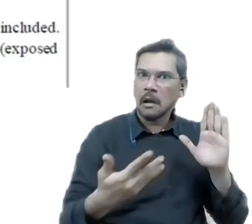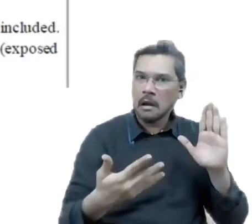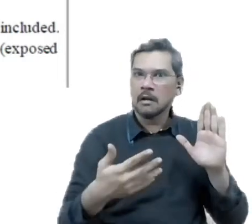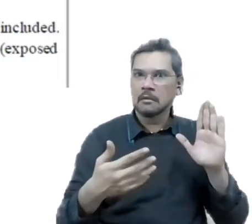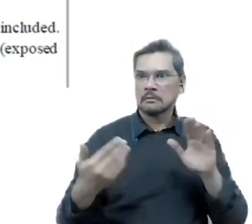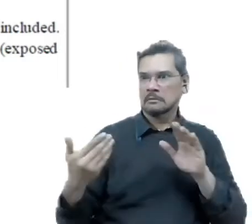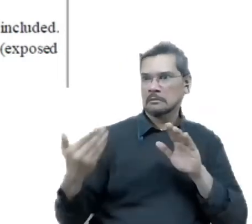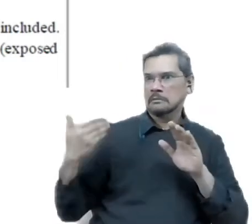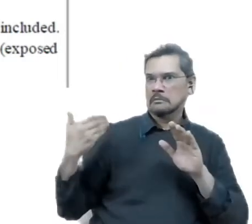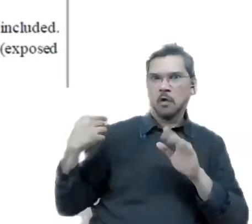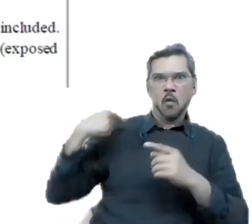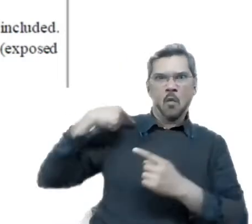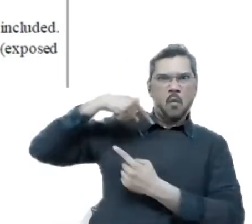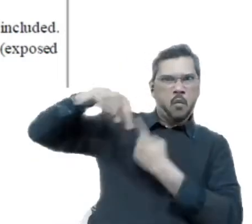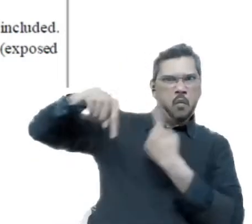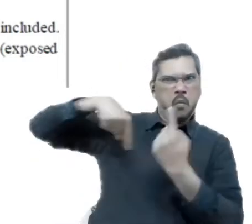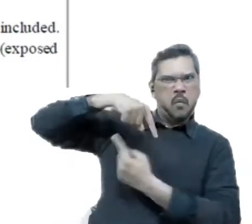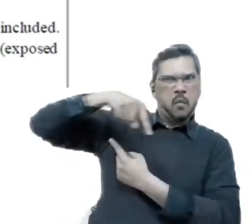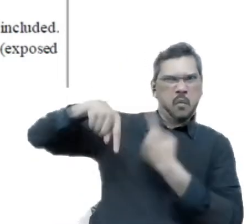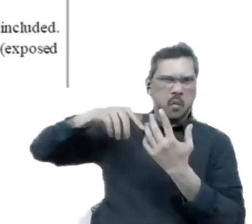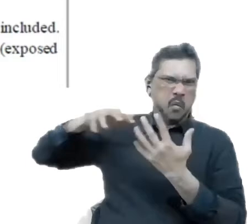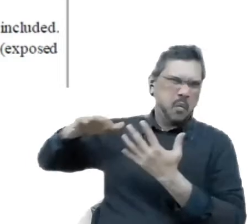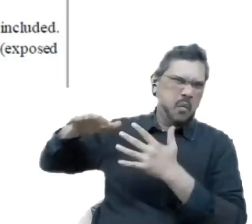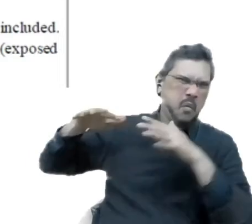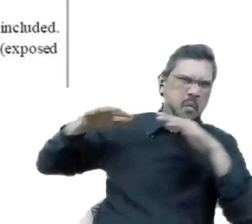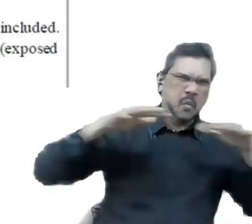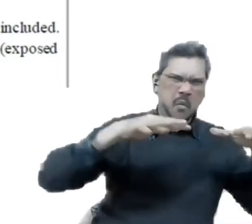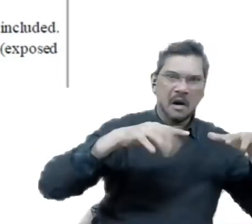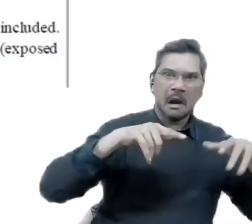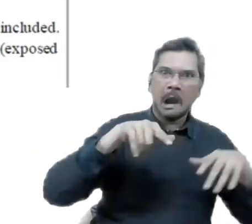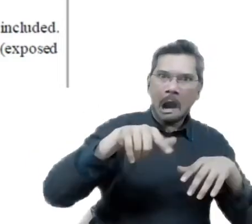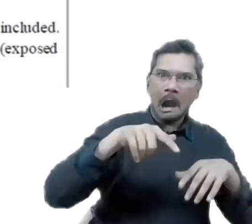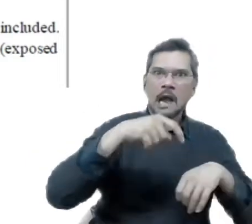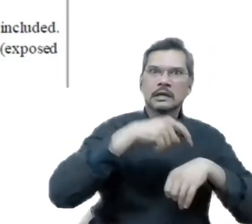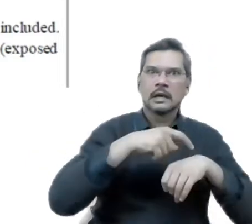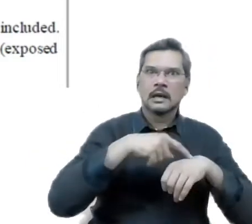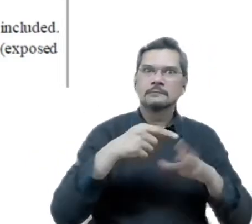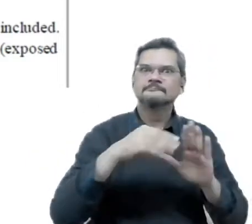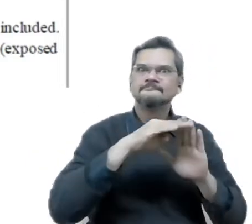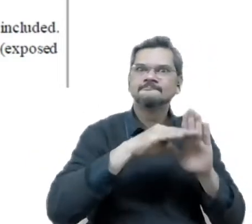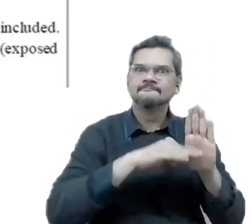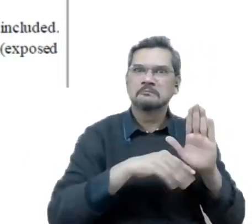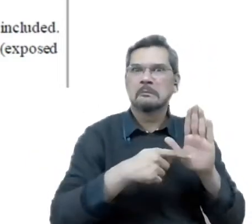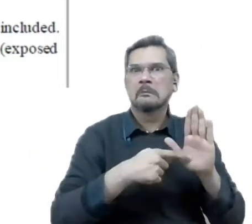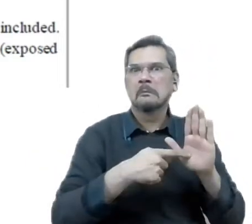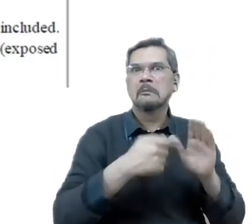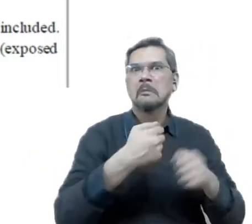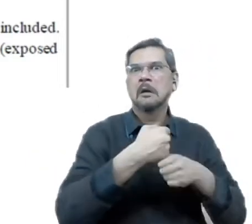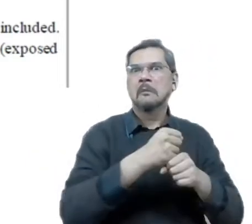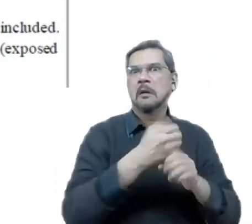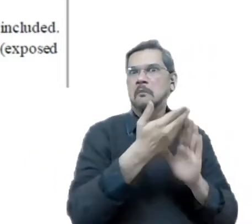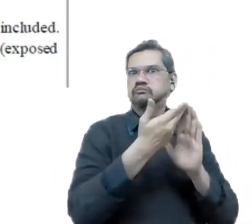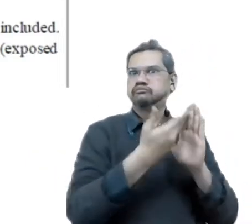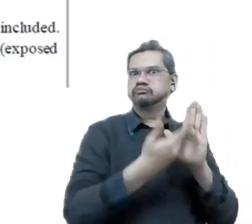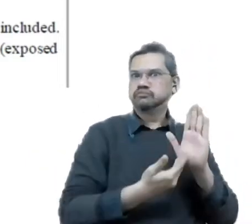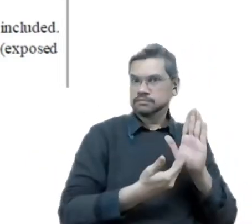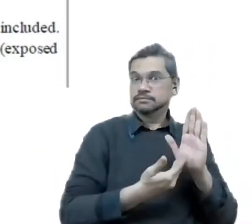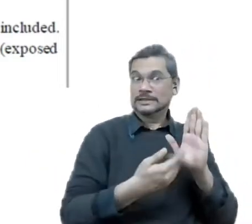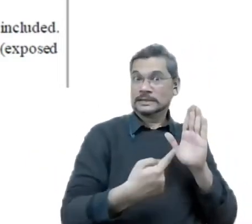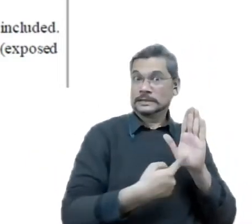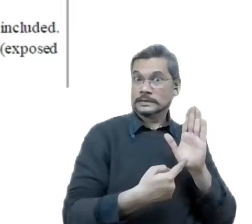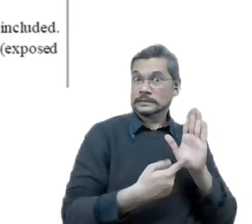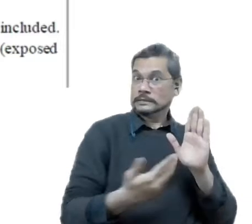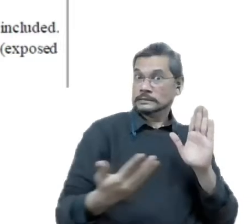with the Mozambican government, which is critical. This product told us that while we were watching the floods in